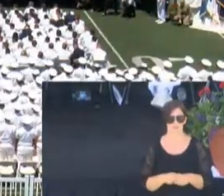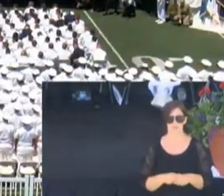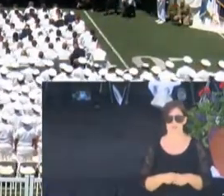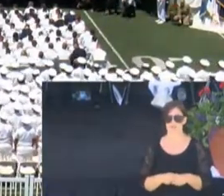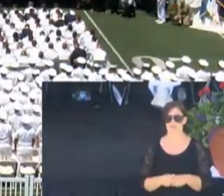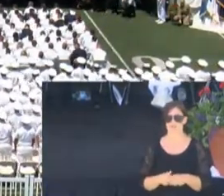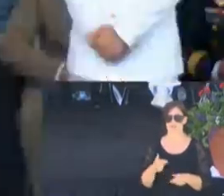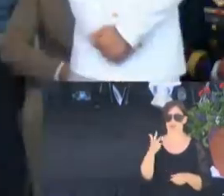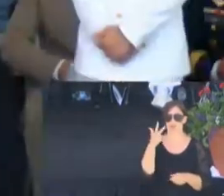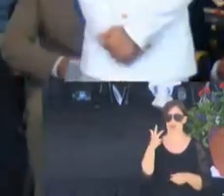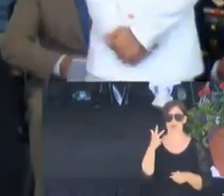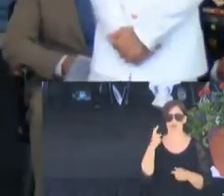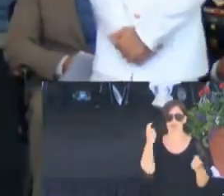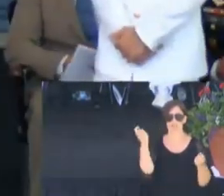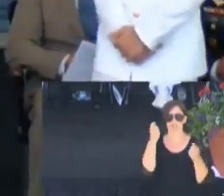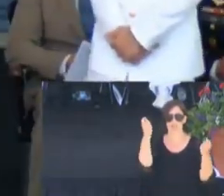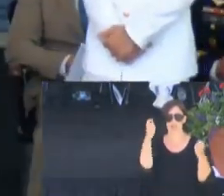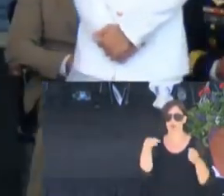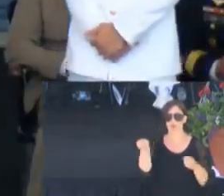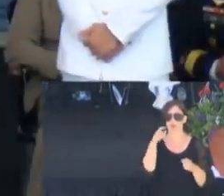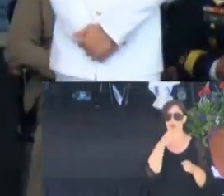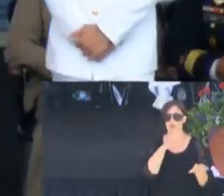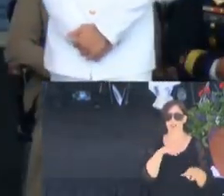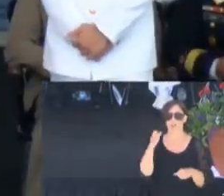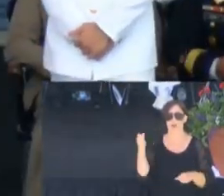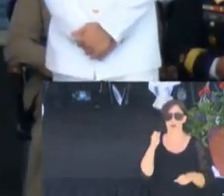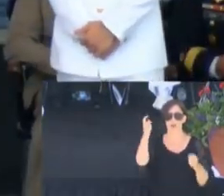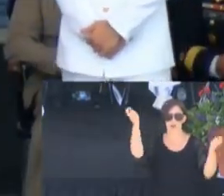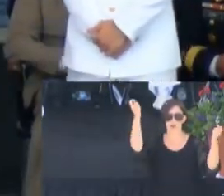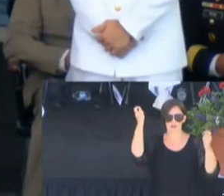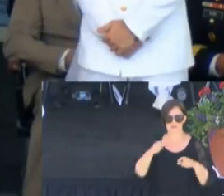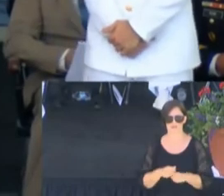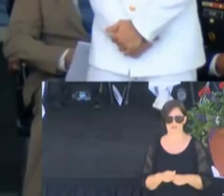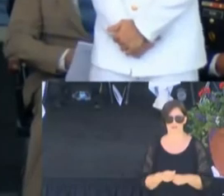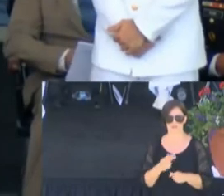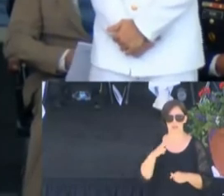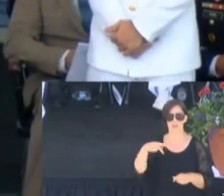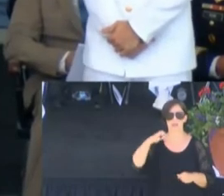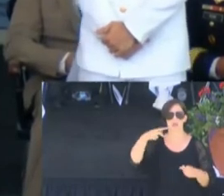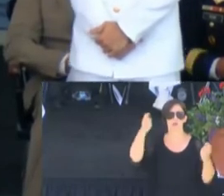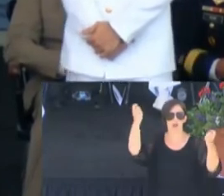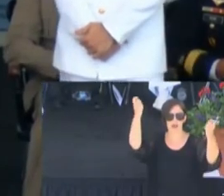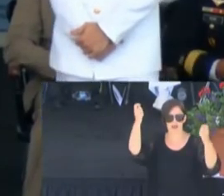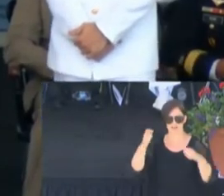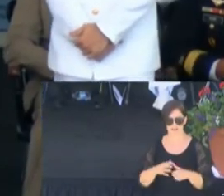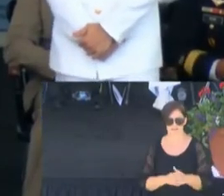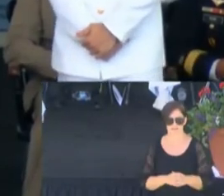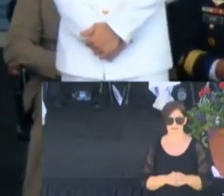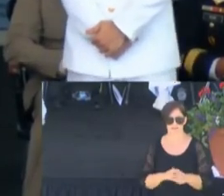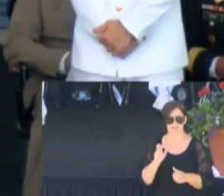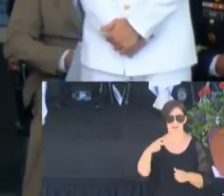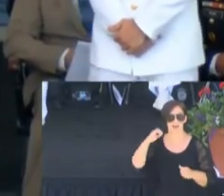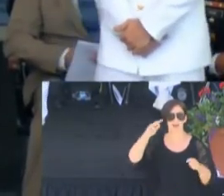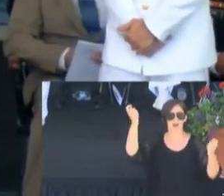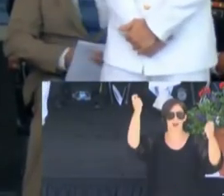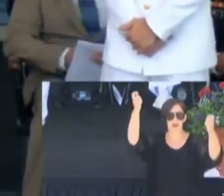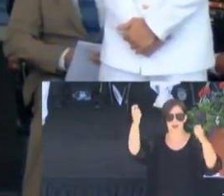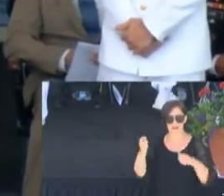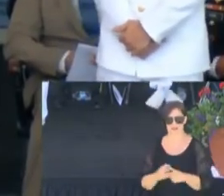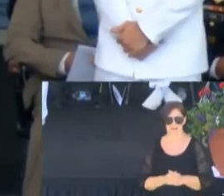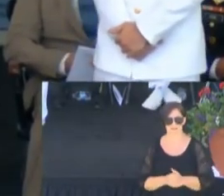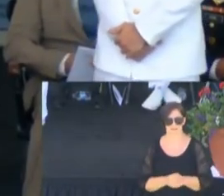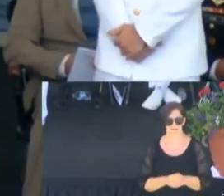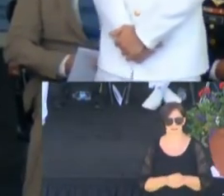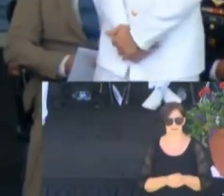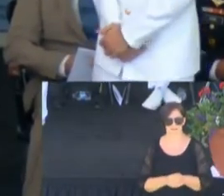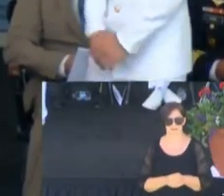3 cheers for those about to leave us. Hip, hip, hooray! Hip, hip, hooray! Hip, hip,